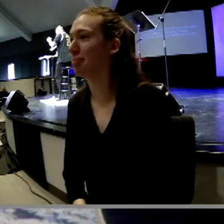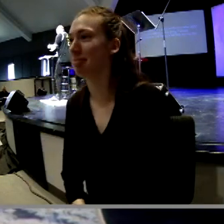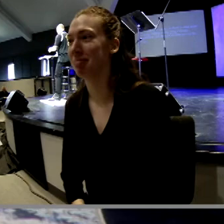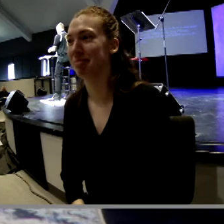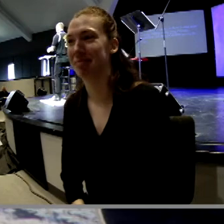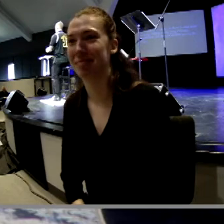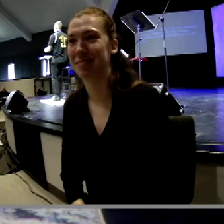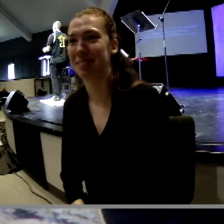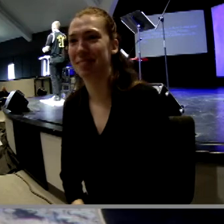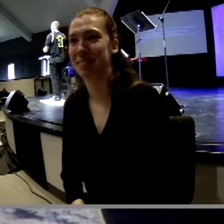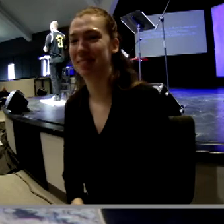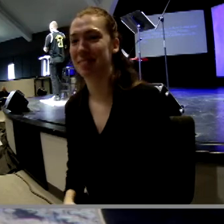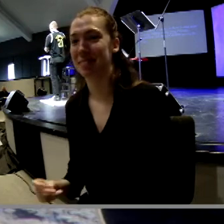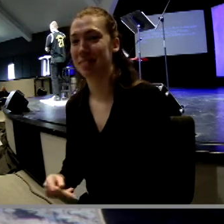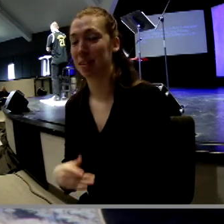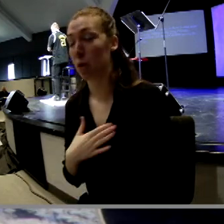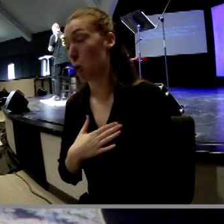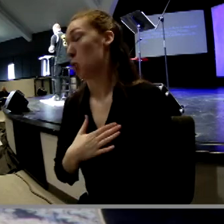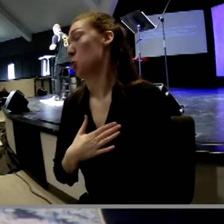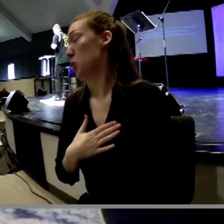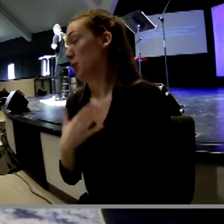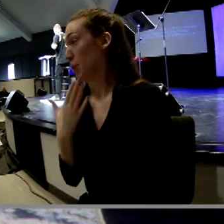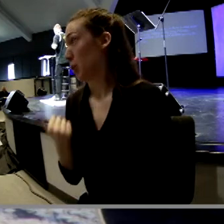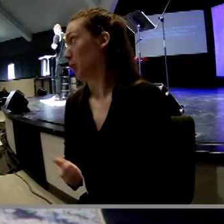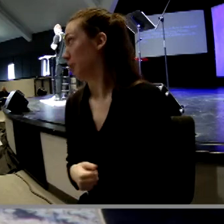Okay. That's way better.